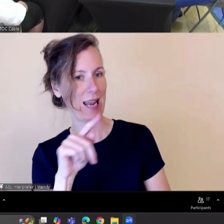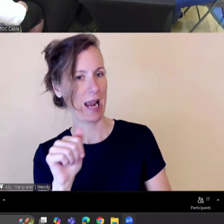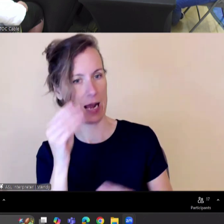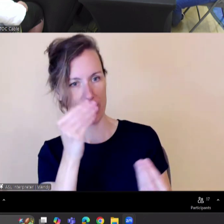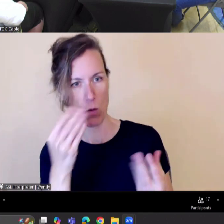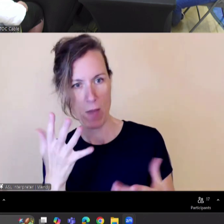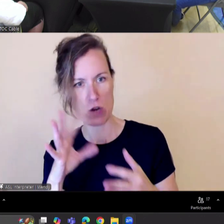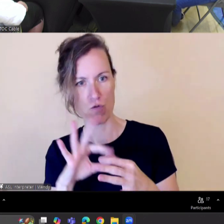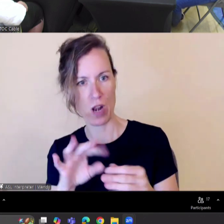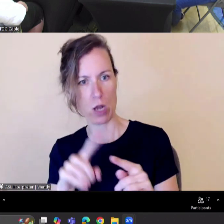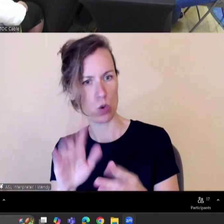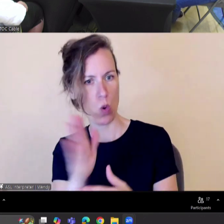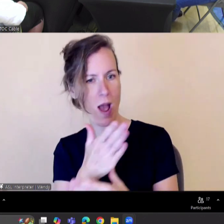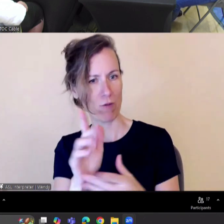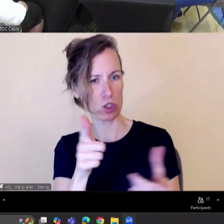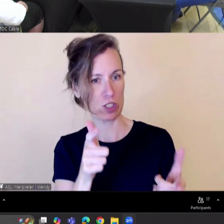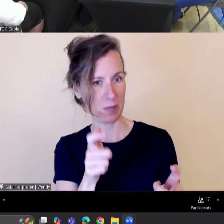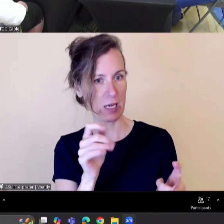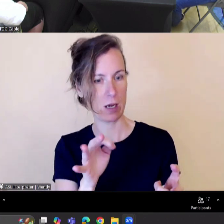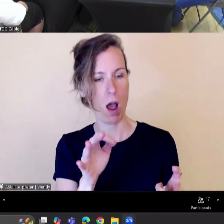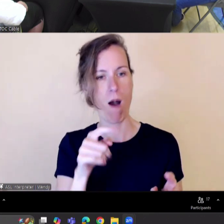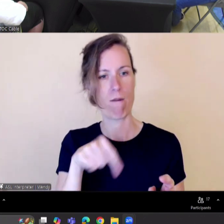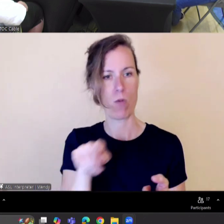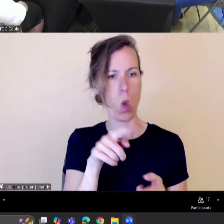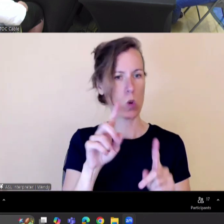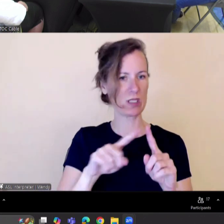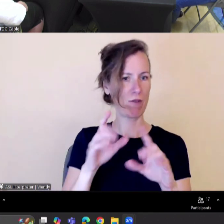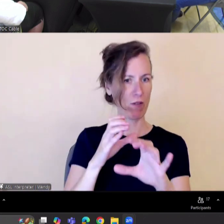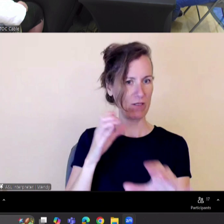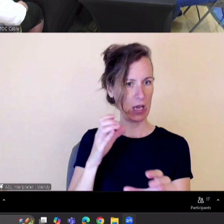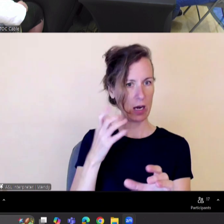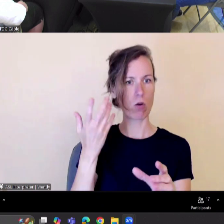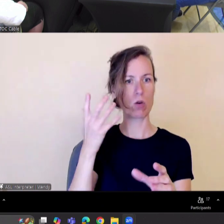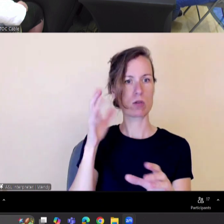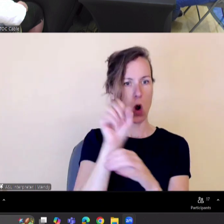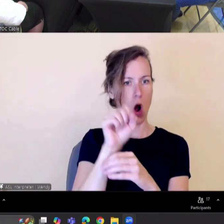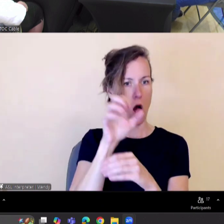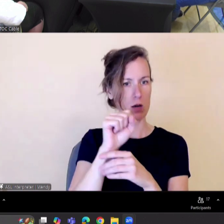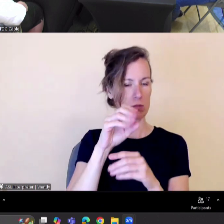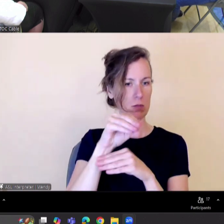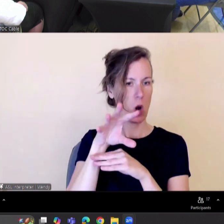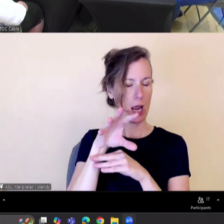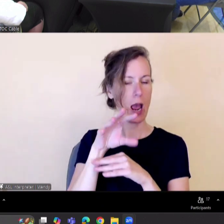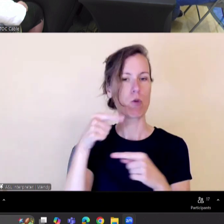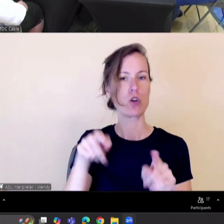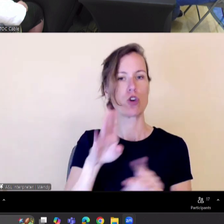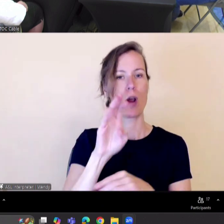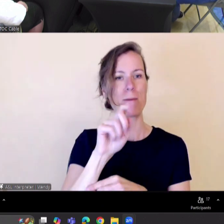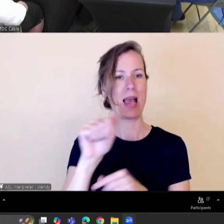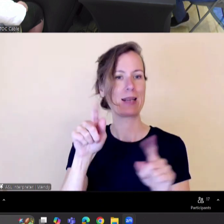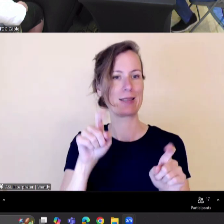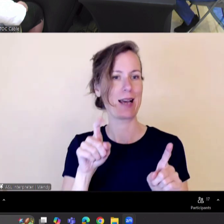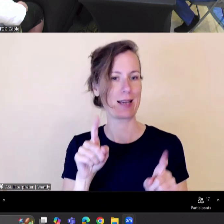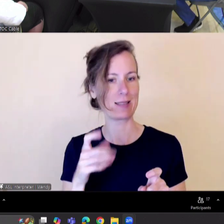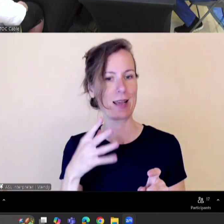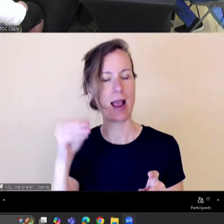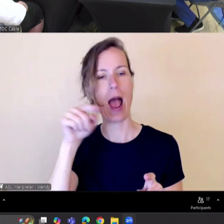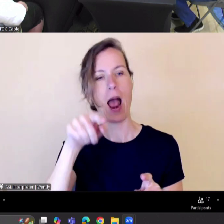of vehicles that have been captured during the beta testing. Then Avio is working on providing that